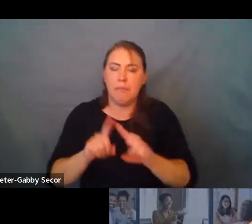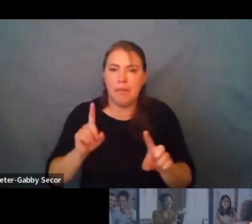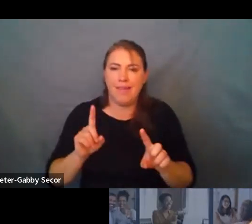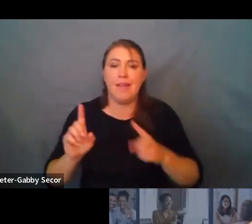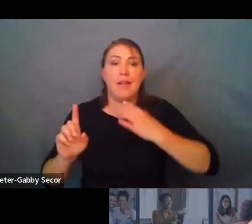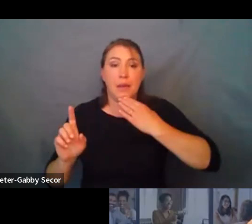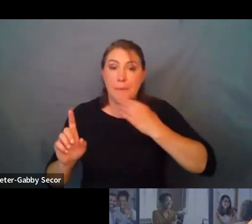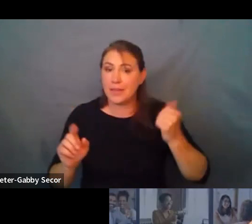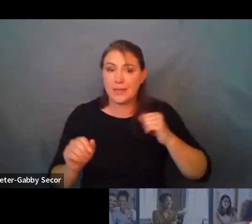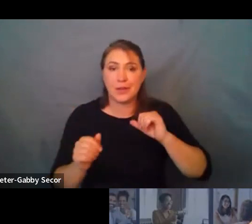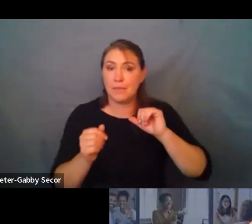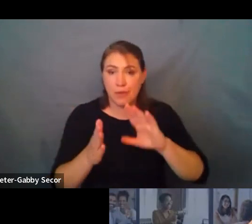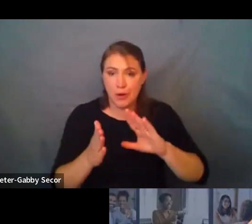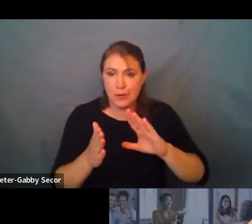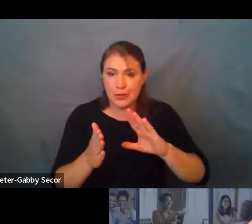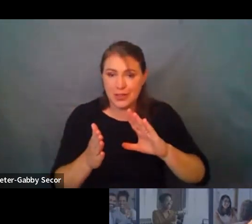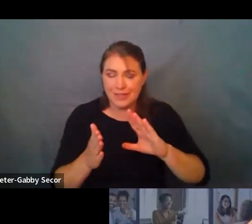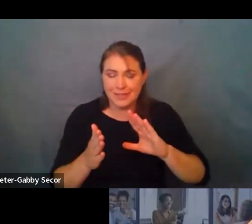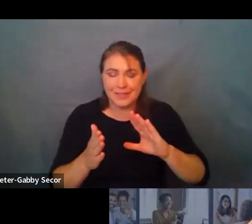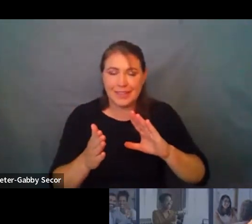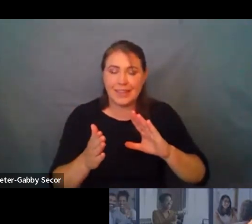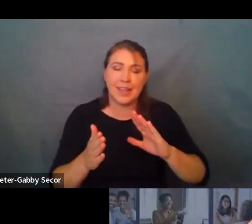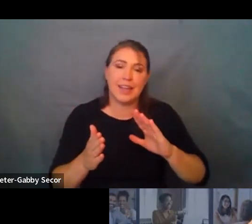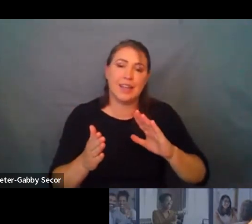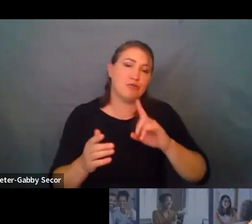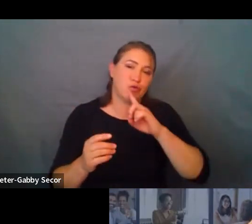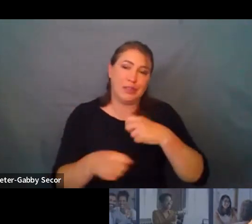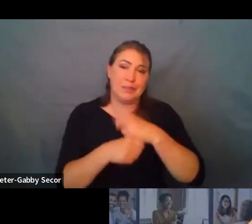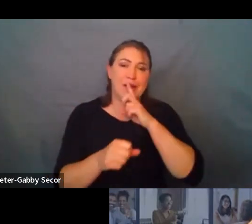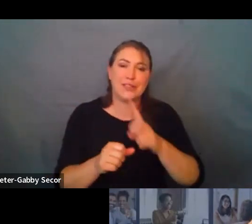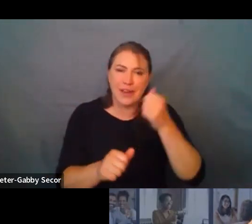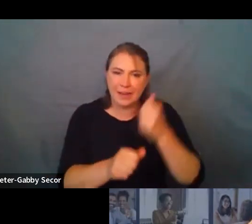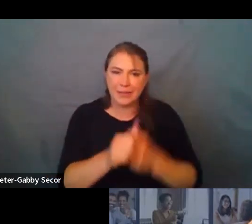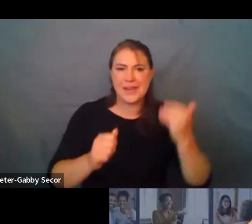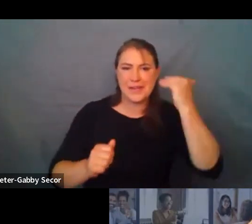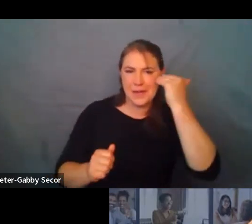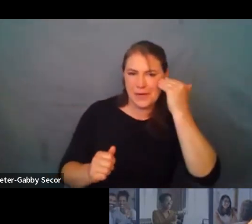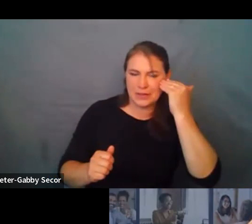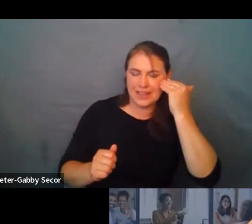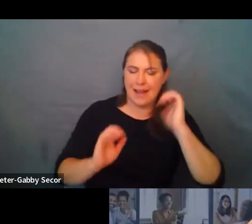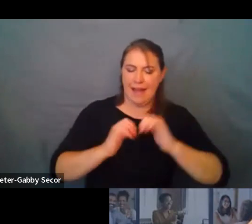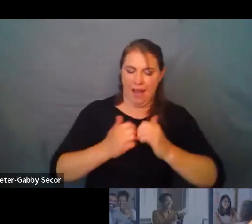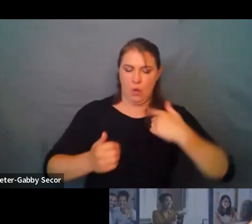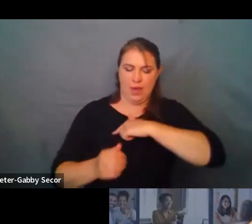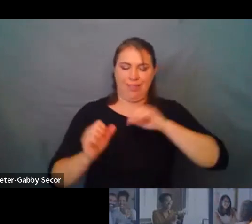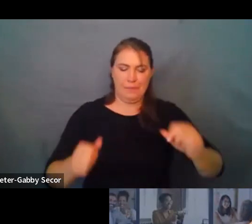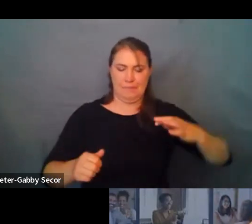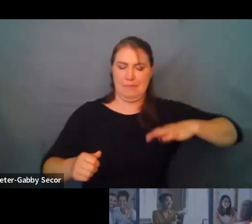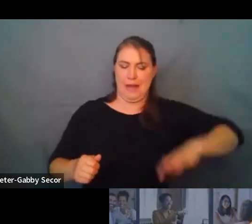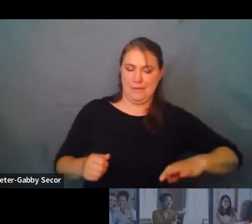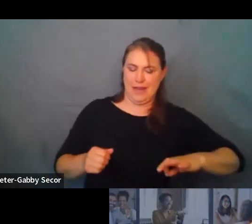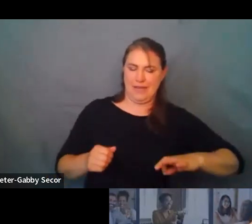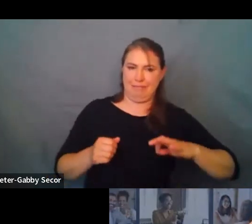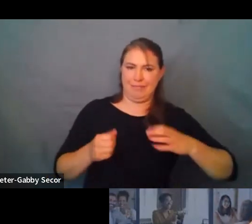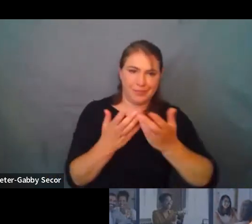your clients is to make sure that everybody knows about what you're doing and the benefit of what you're doing. And marketing and outreach